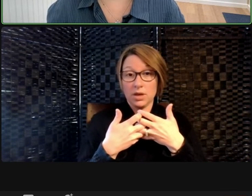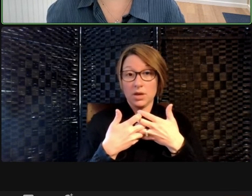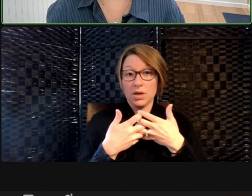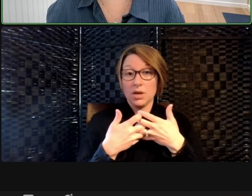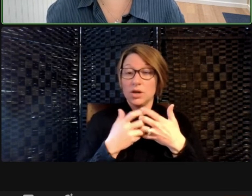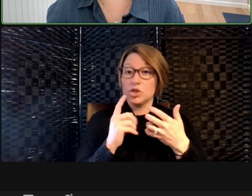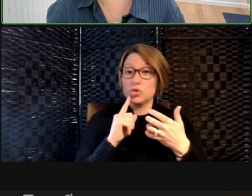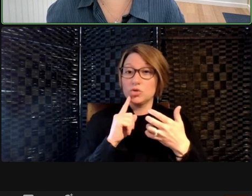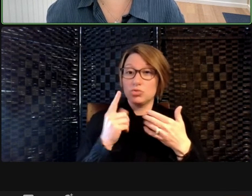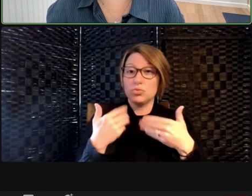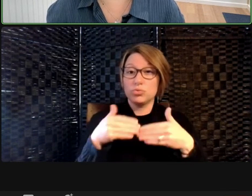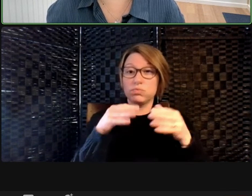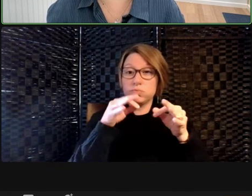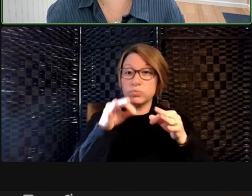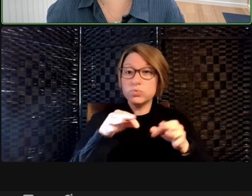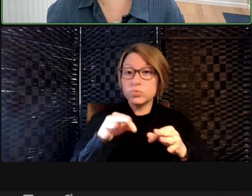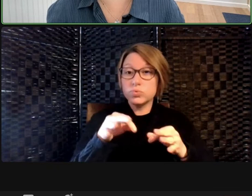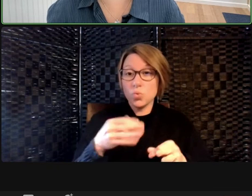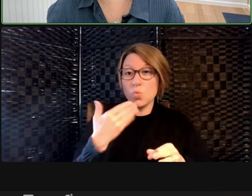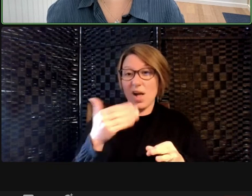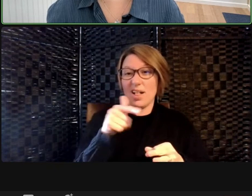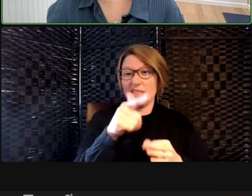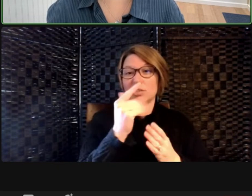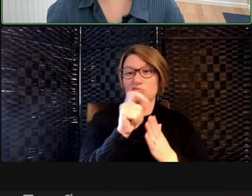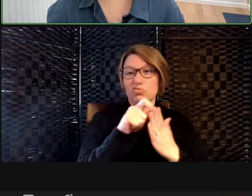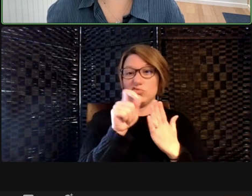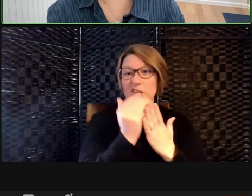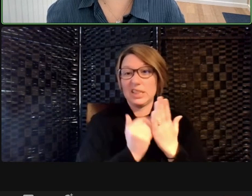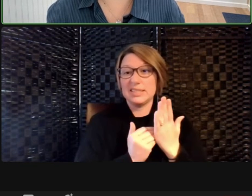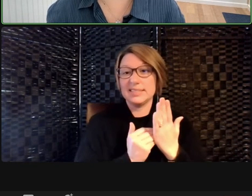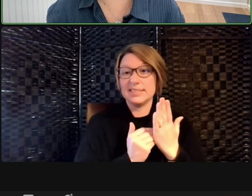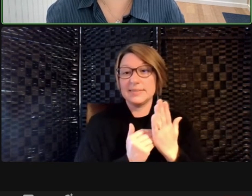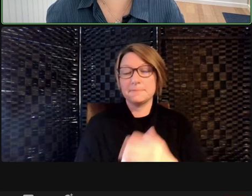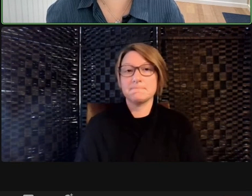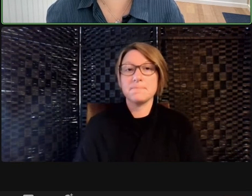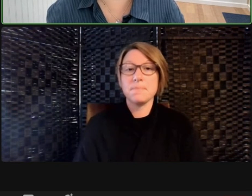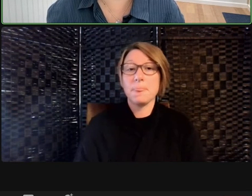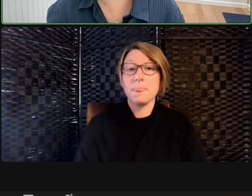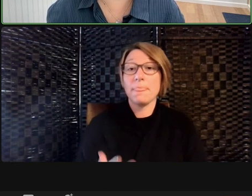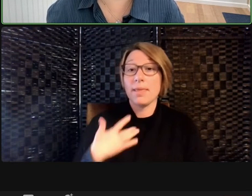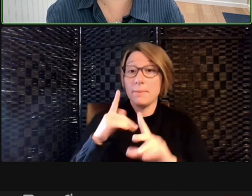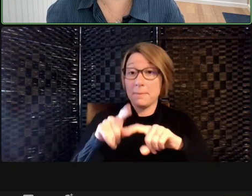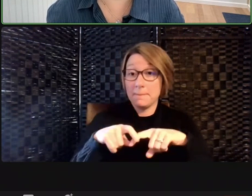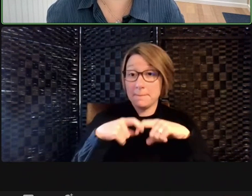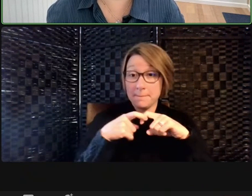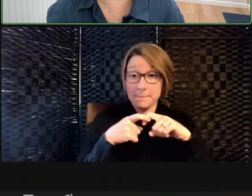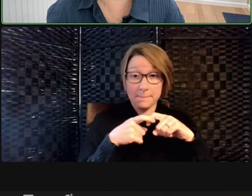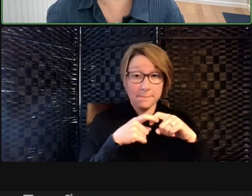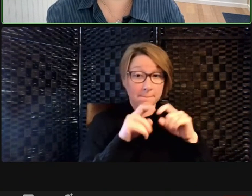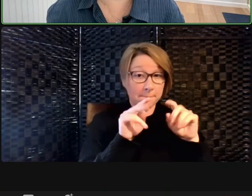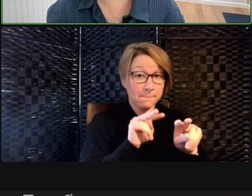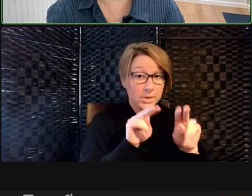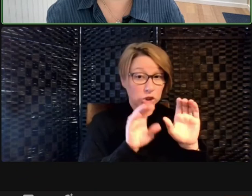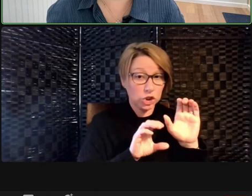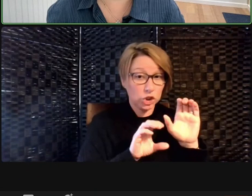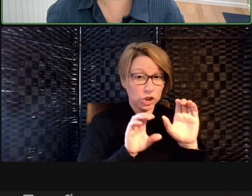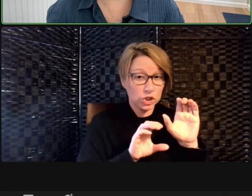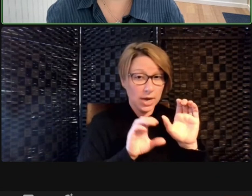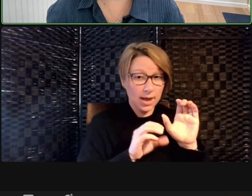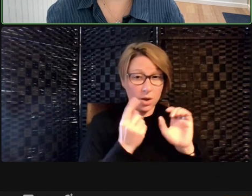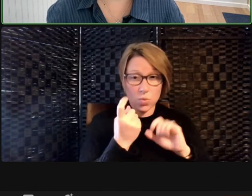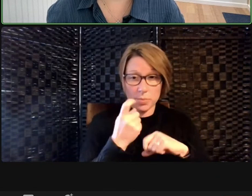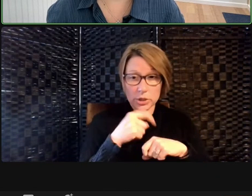described in this checklist. So I'm going to check the chat one more time before we get into the